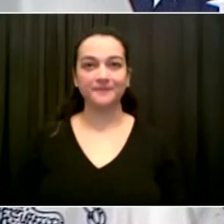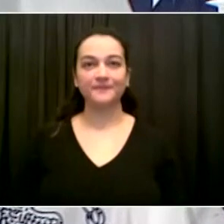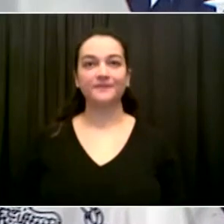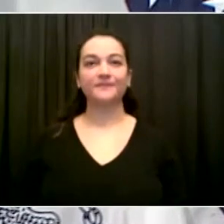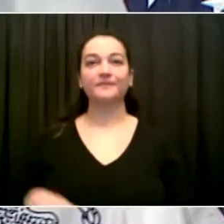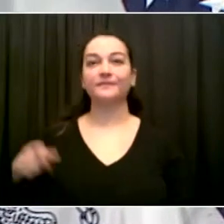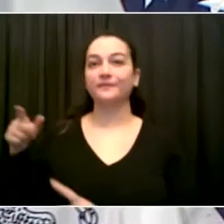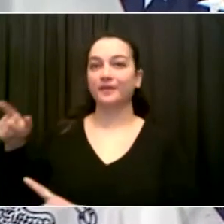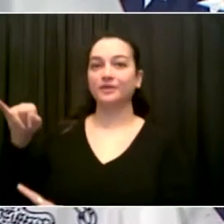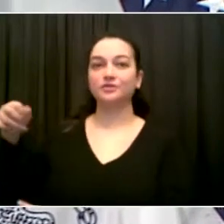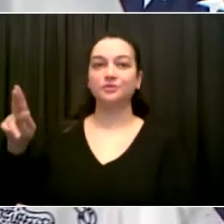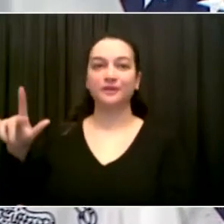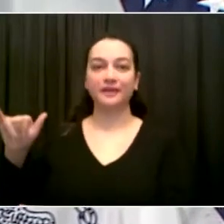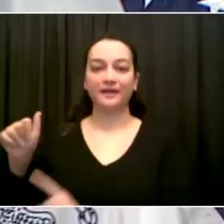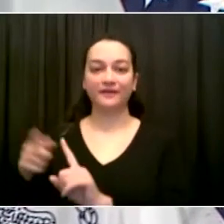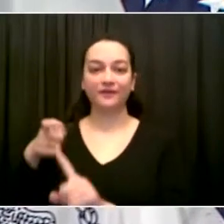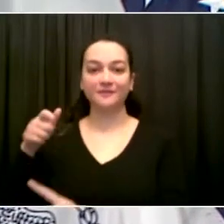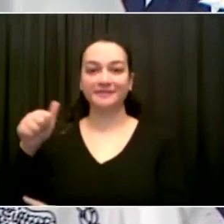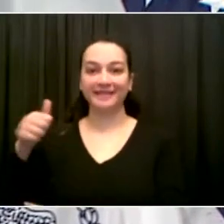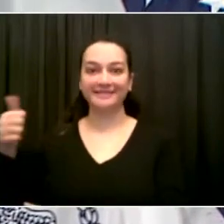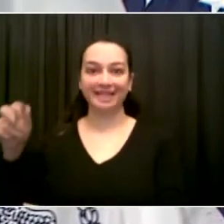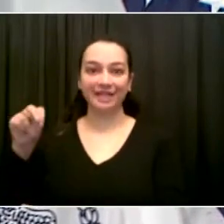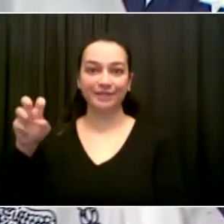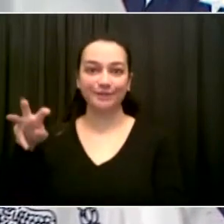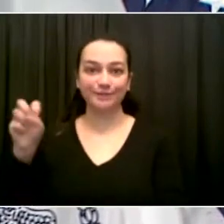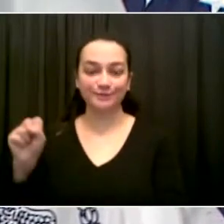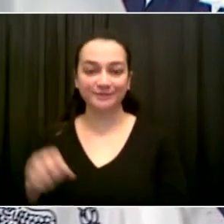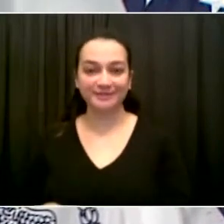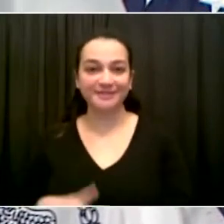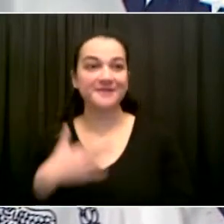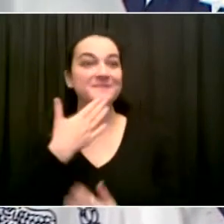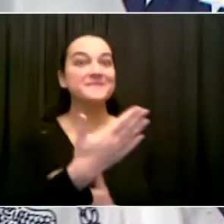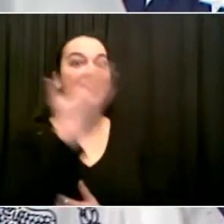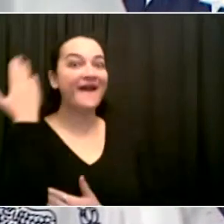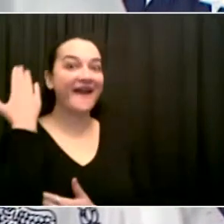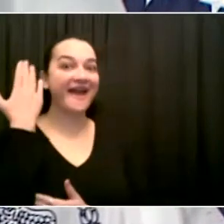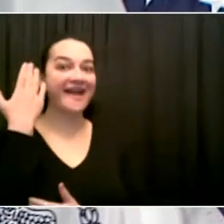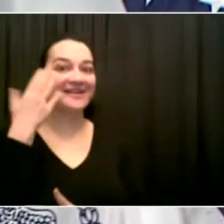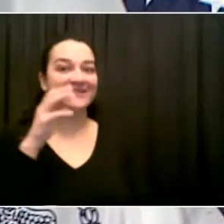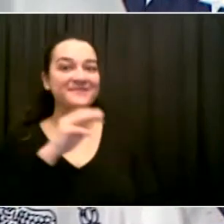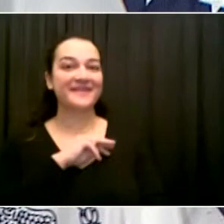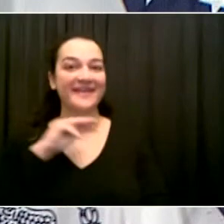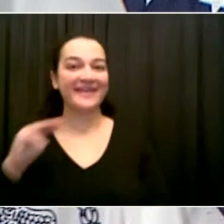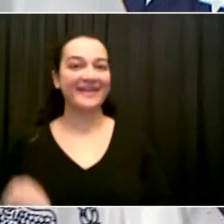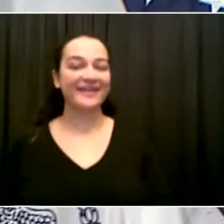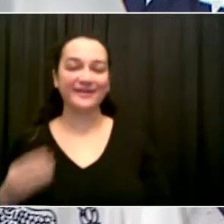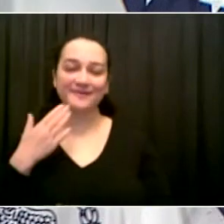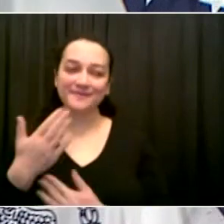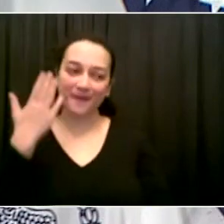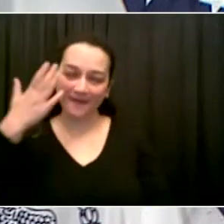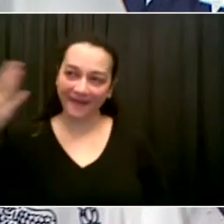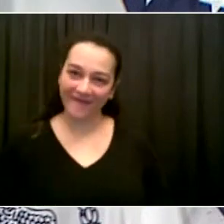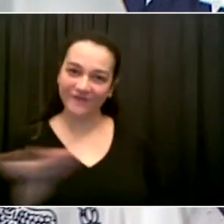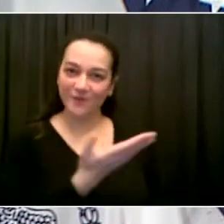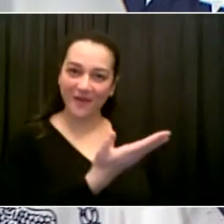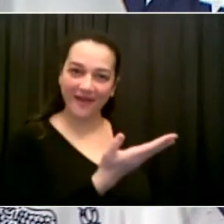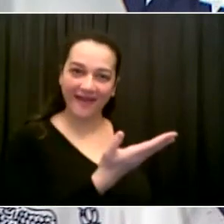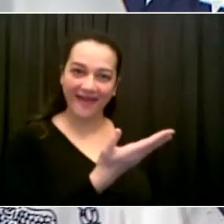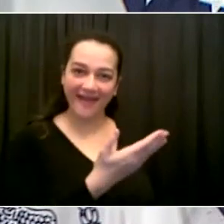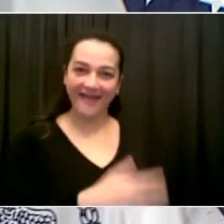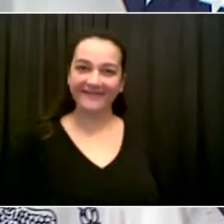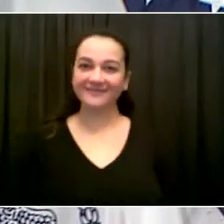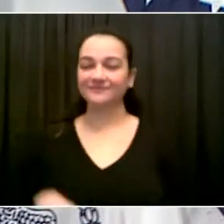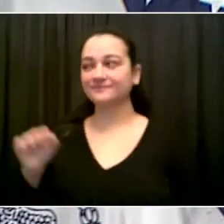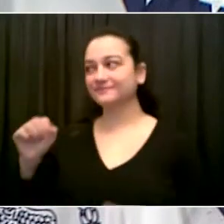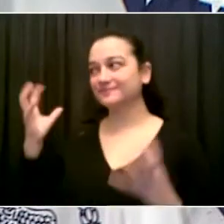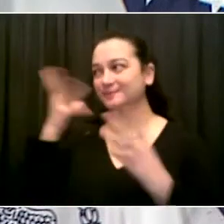Yes, good morning, Mr. Mayor. Good morning, all. How are you today? It's a good morning, Juliet. I'm doing great. How about you?